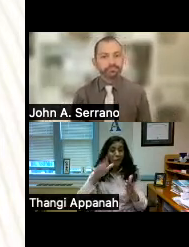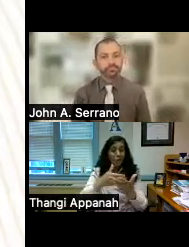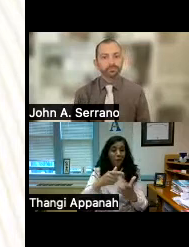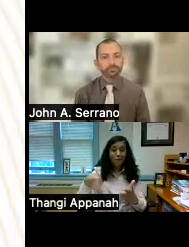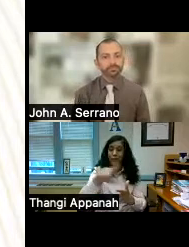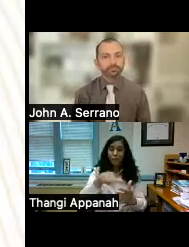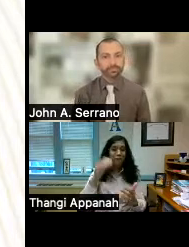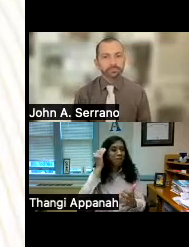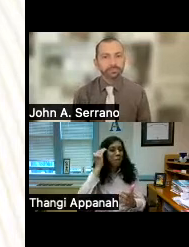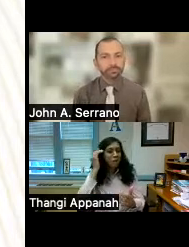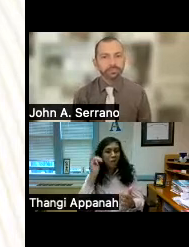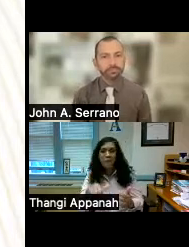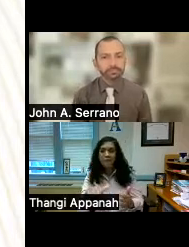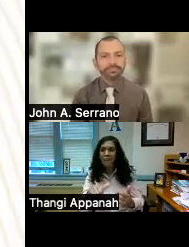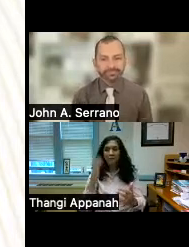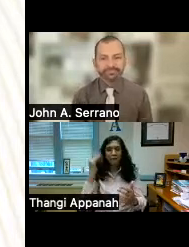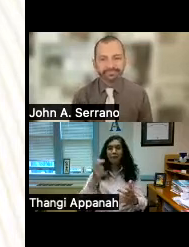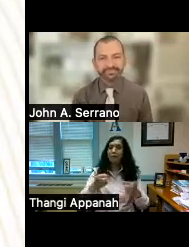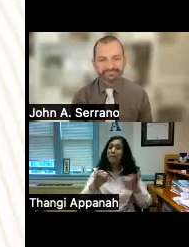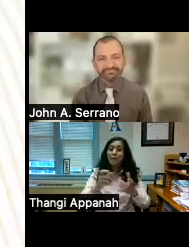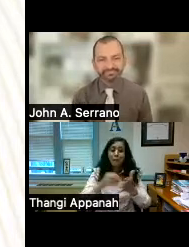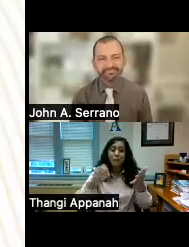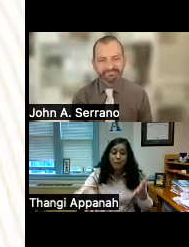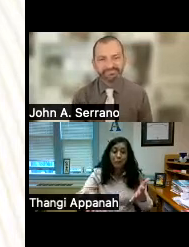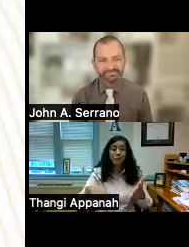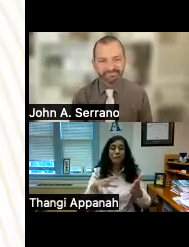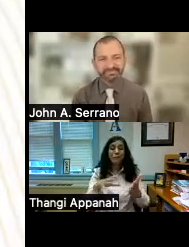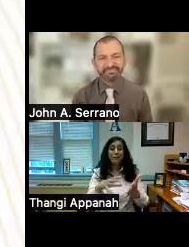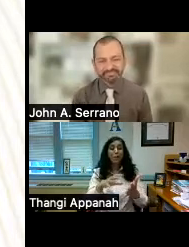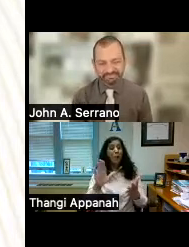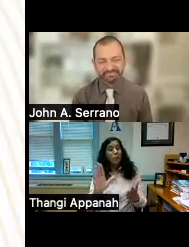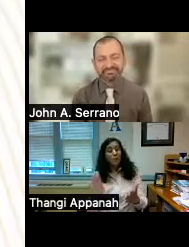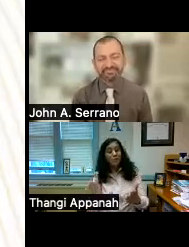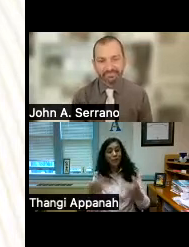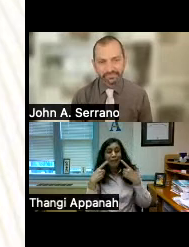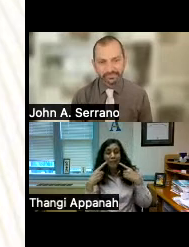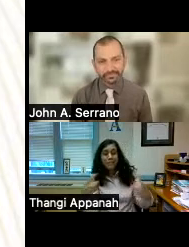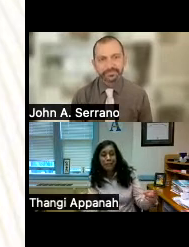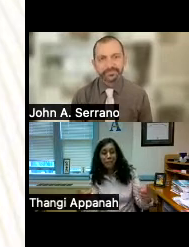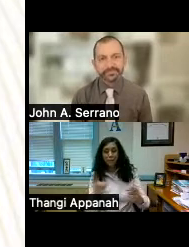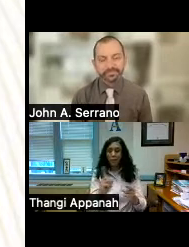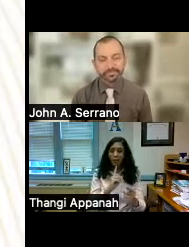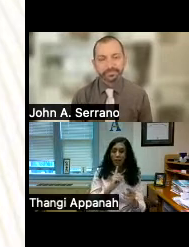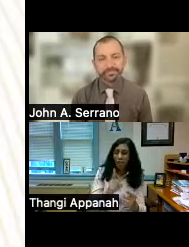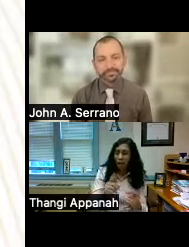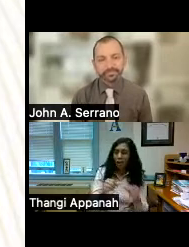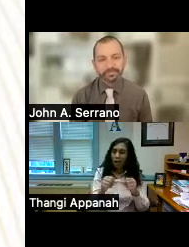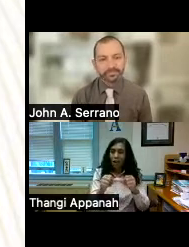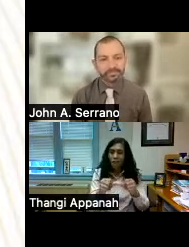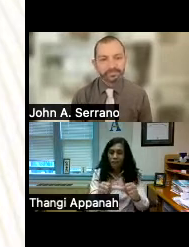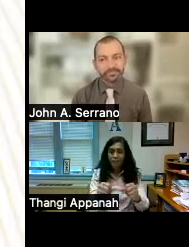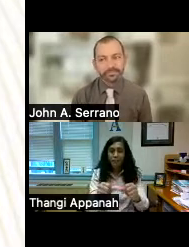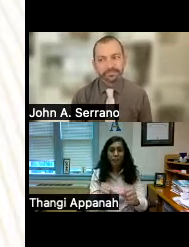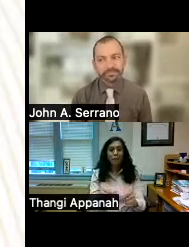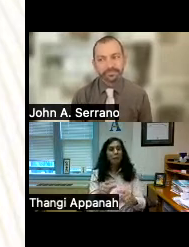We'll talk about needs assessment. I know all of you are familiar with this topic, dealing with students, with their